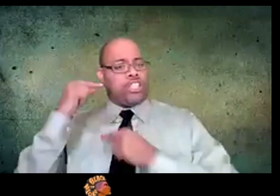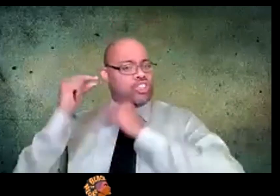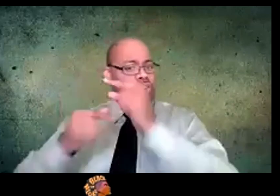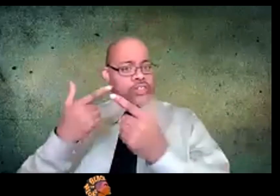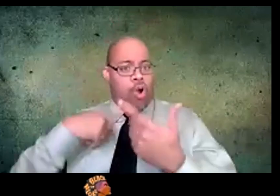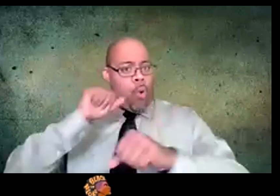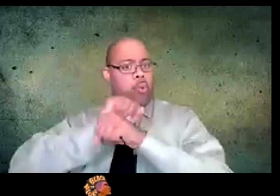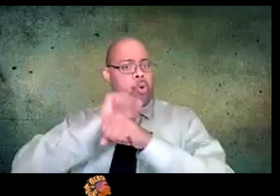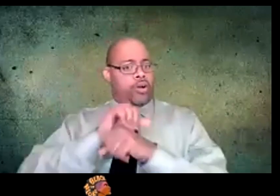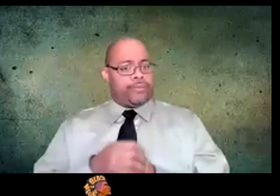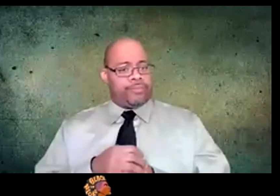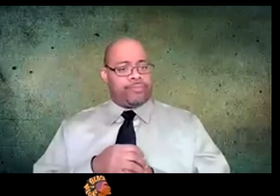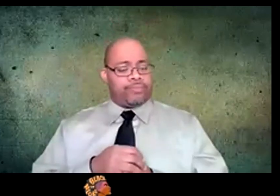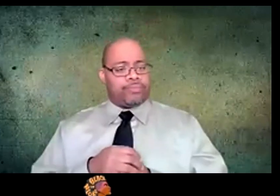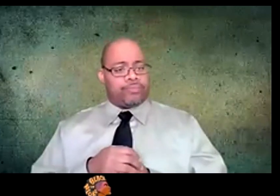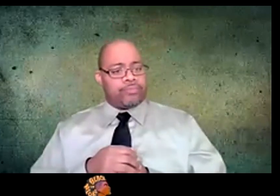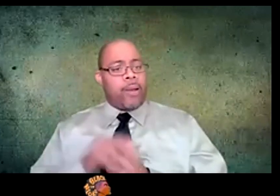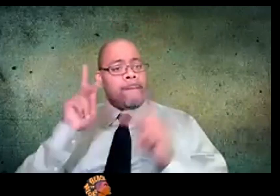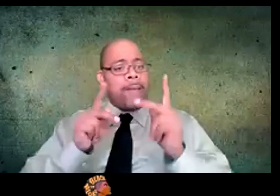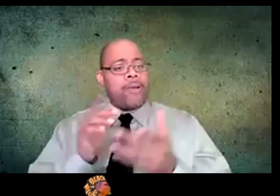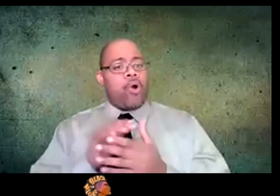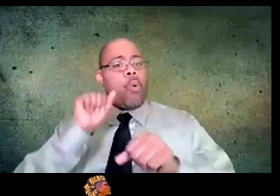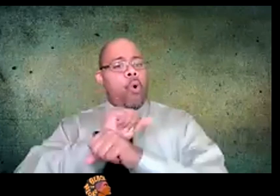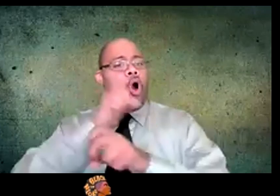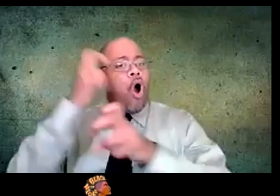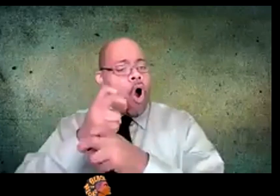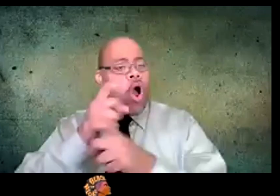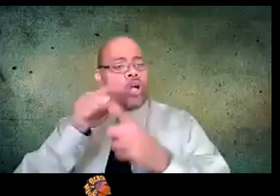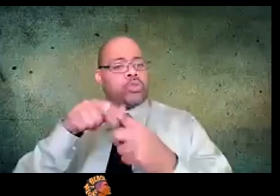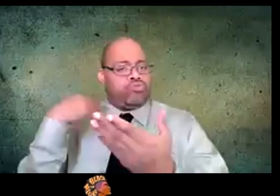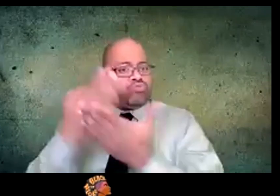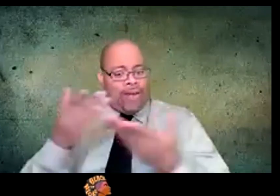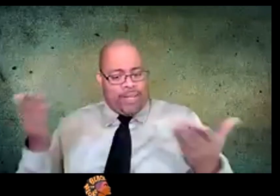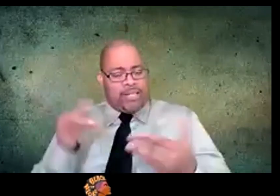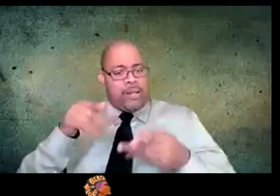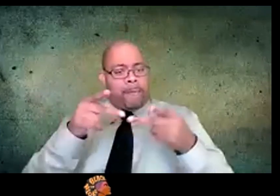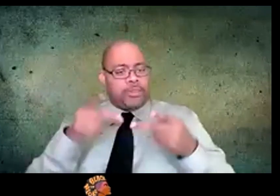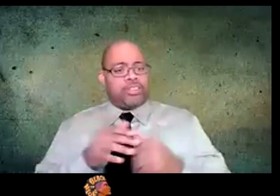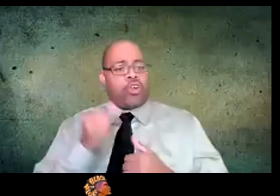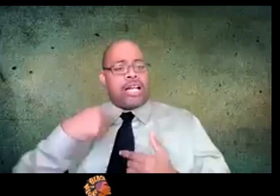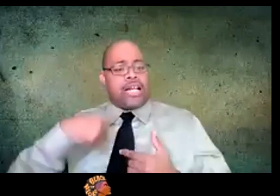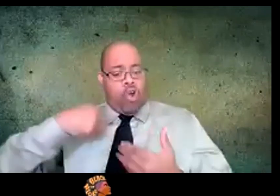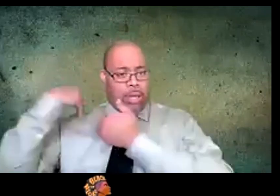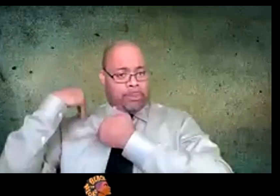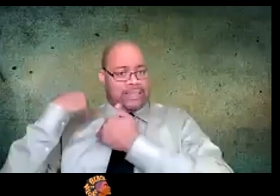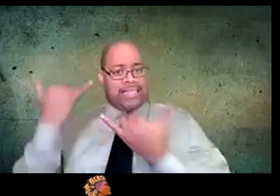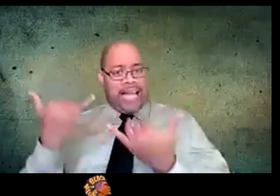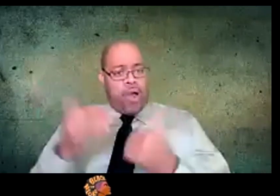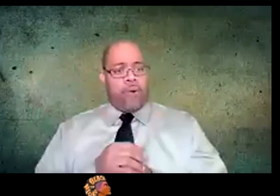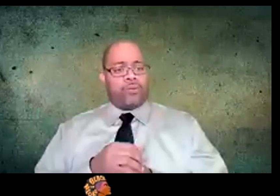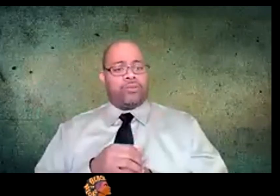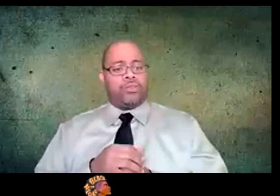work, right? People have worked hard to get us to where we are, but it's our responsibility now